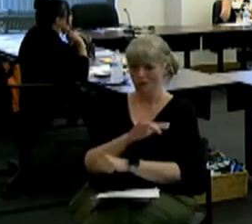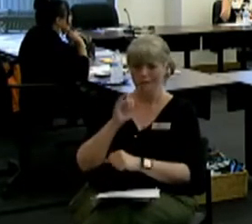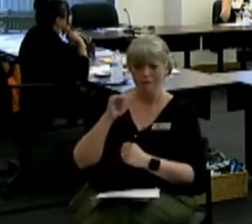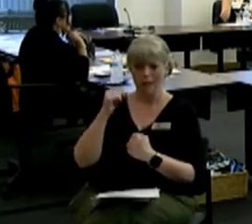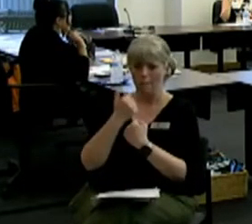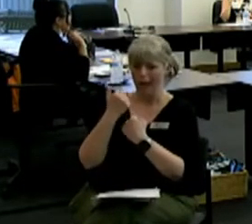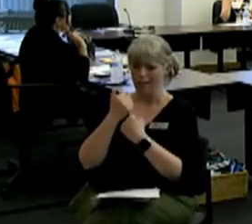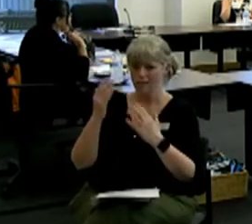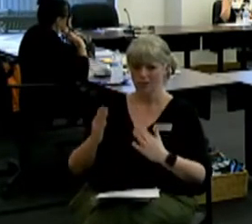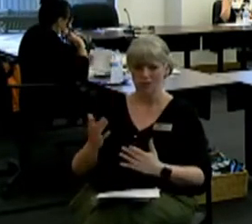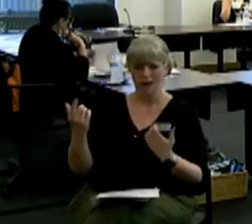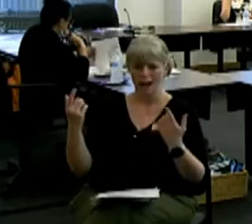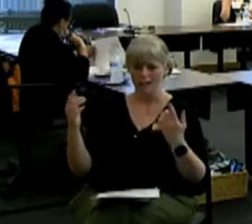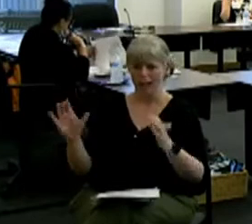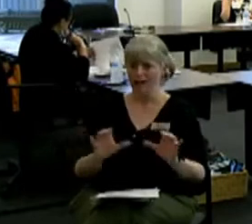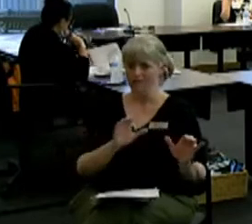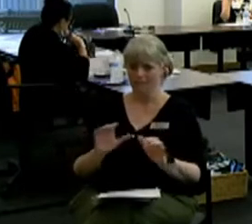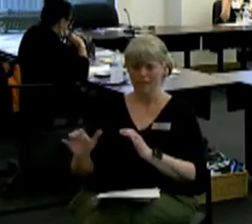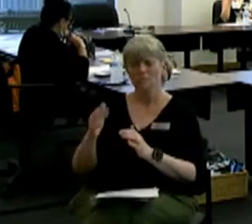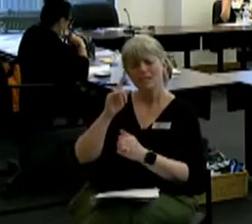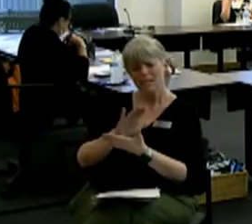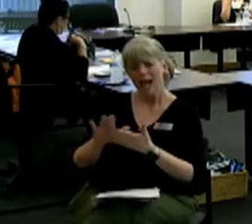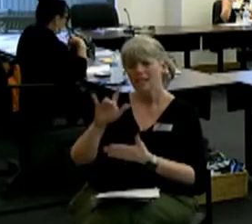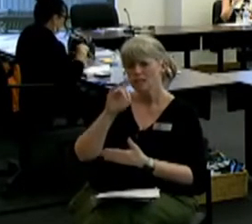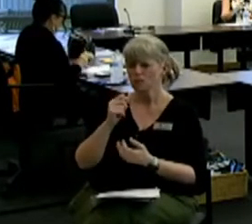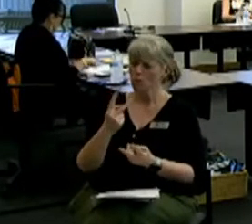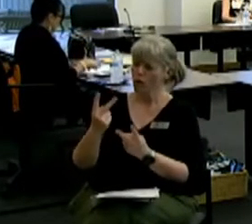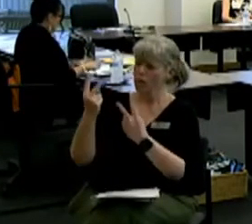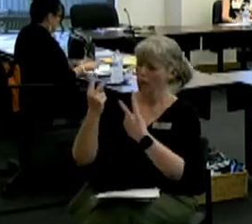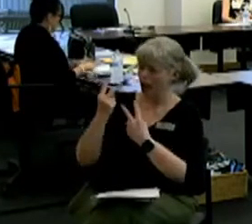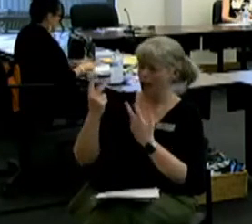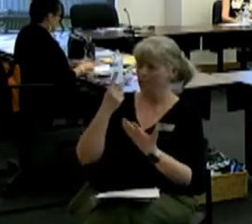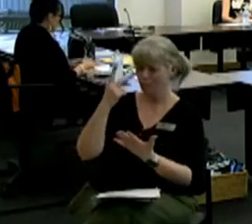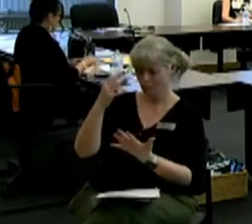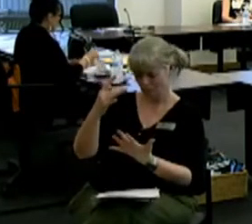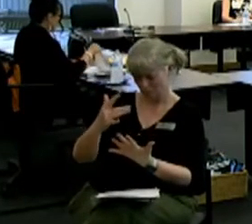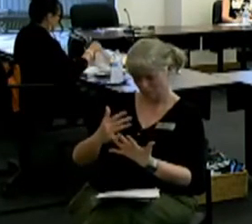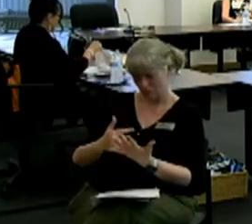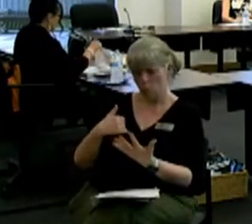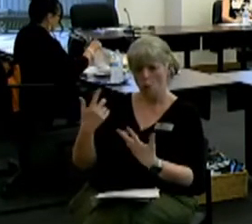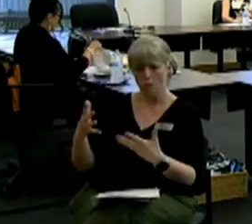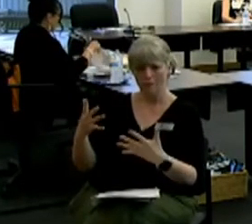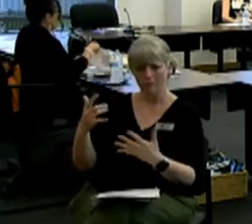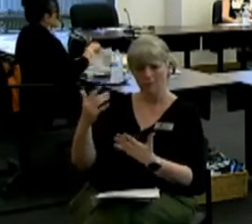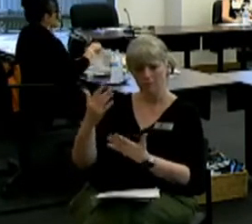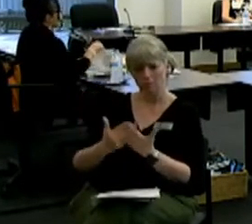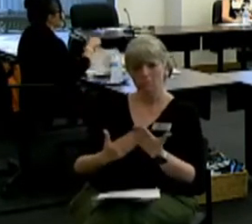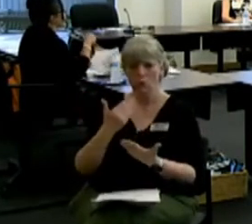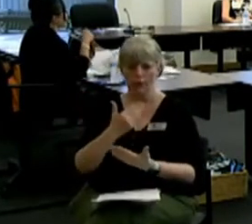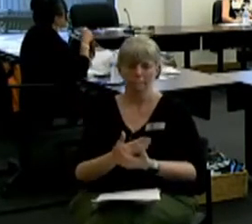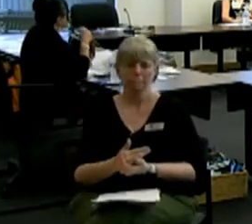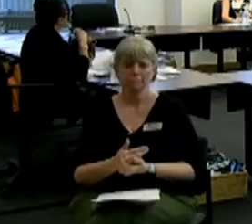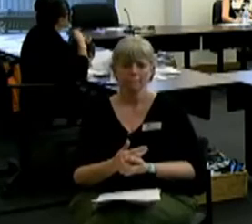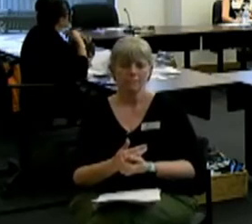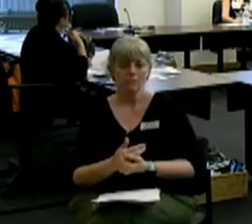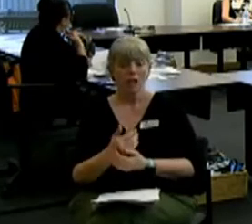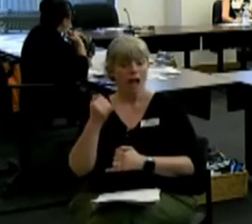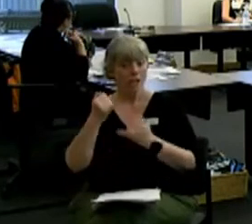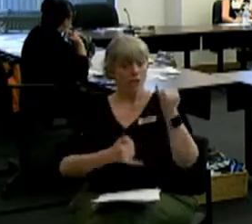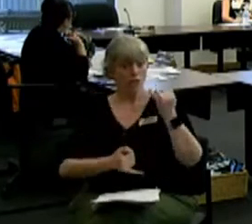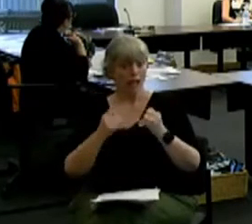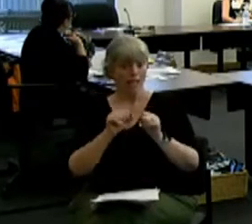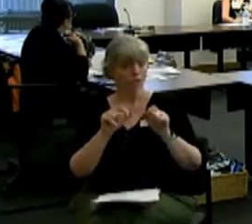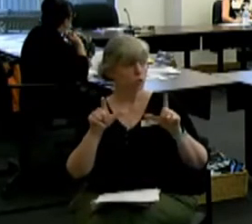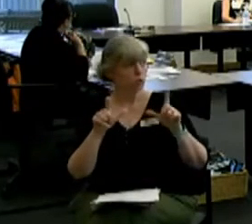family, I think at this point. But it's nice because it's nice to look back and look through the years and see what we've been able to do. On your last